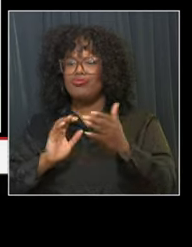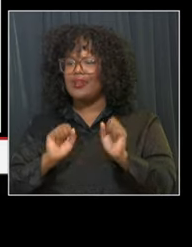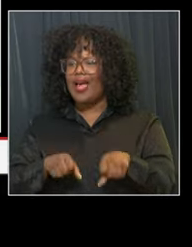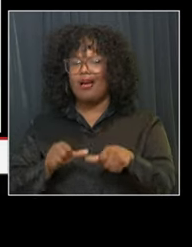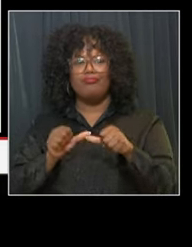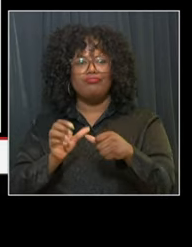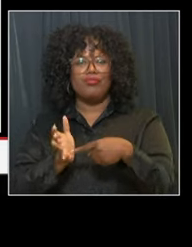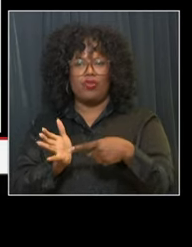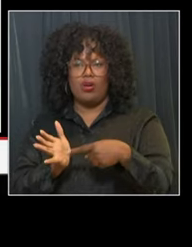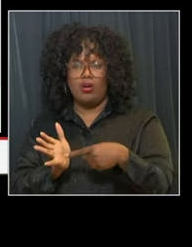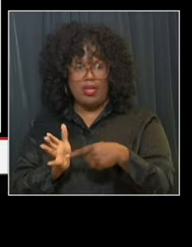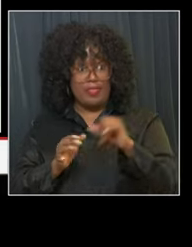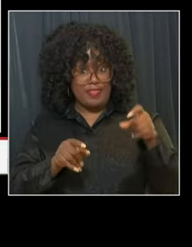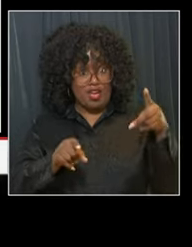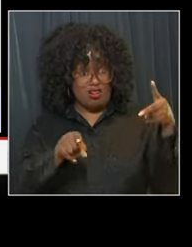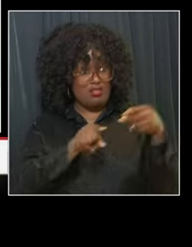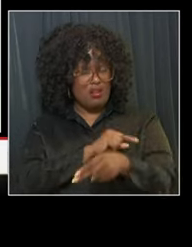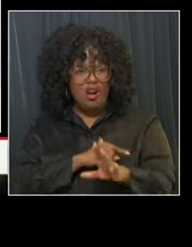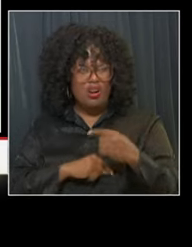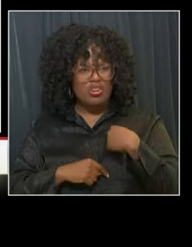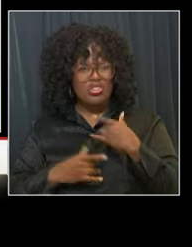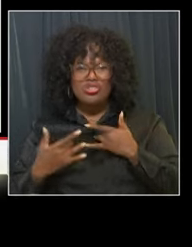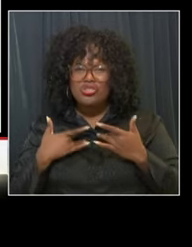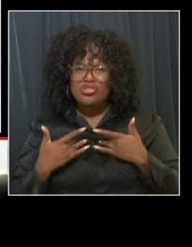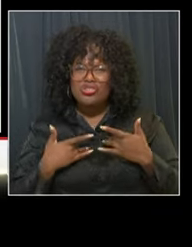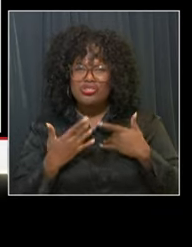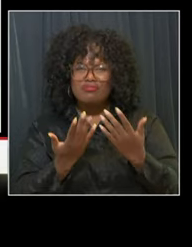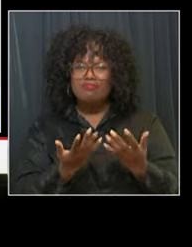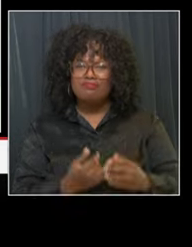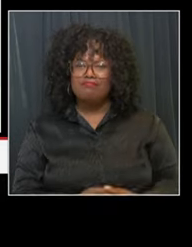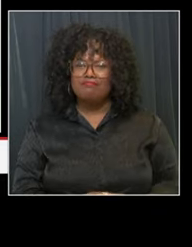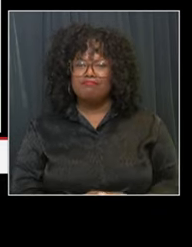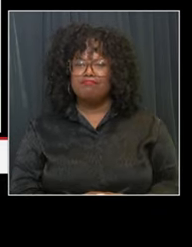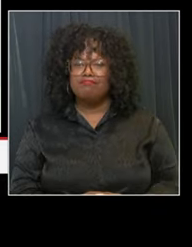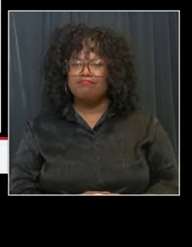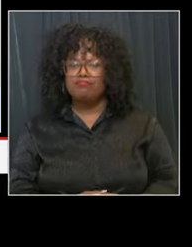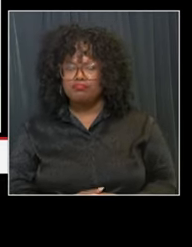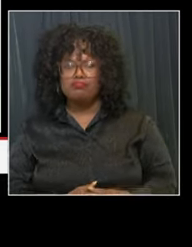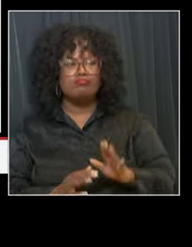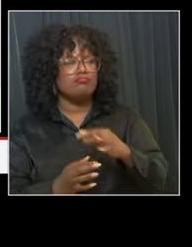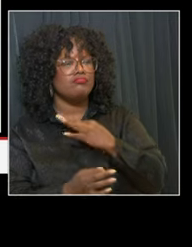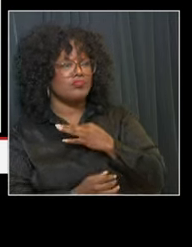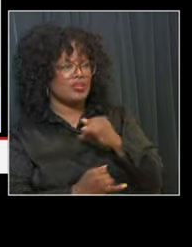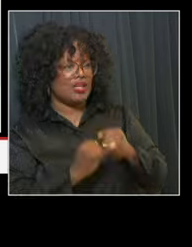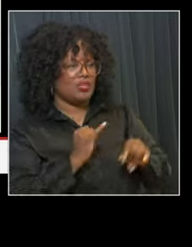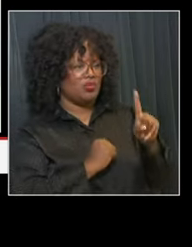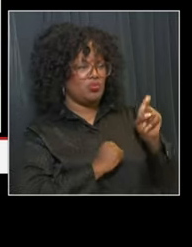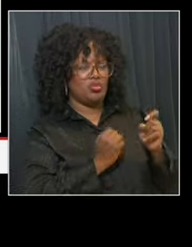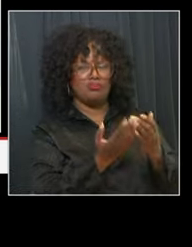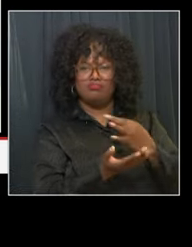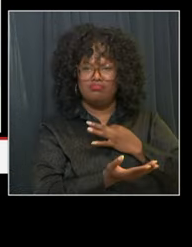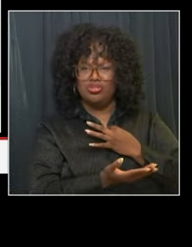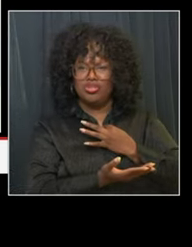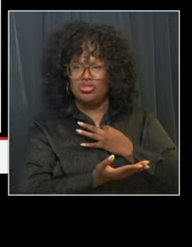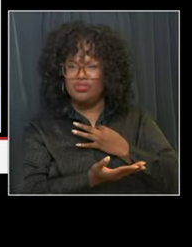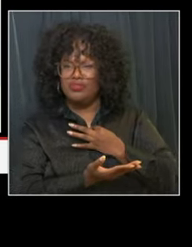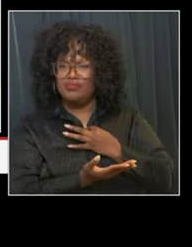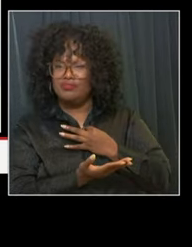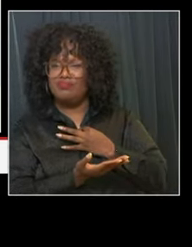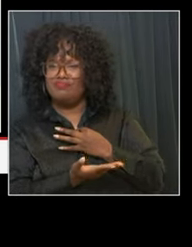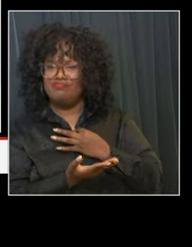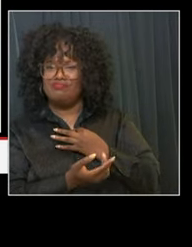me. And then the last question I'll ask on the streetcar recommendations. So removing the funds